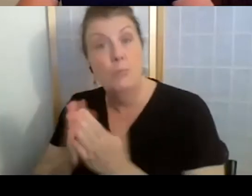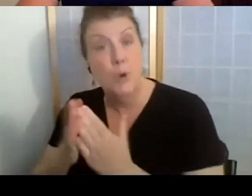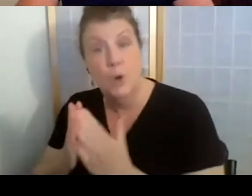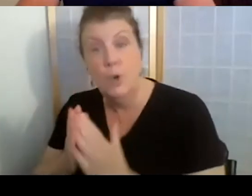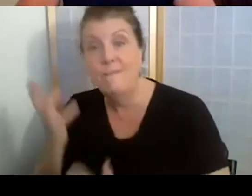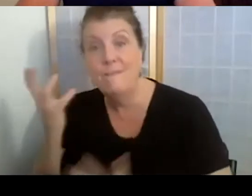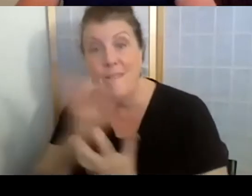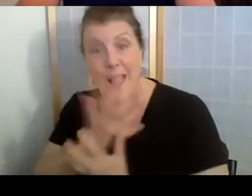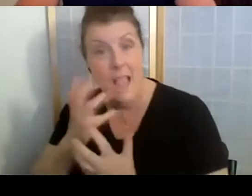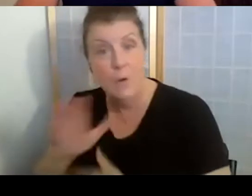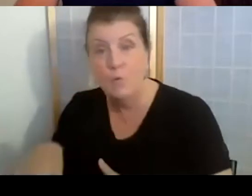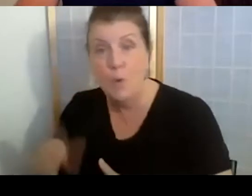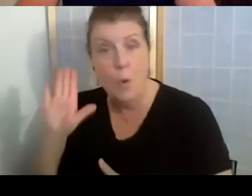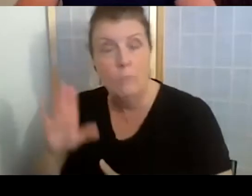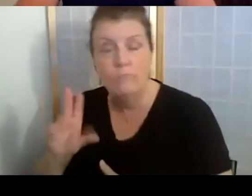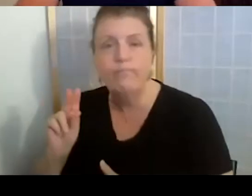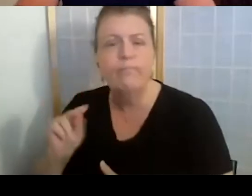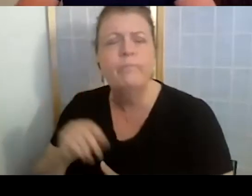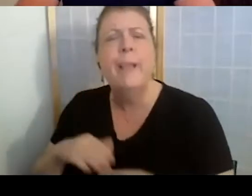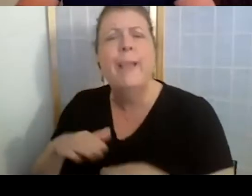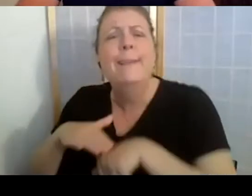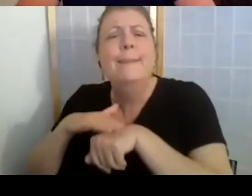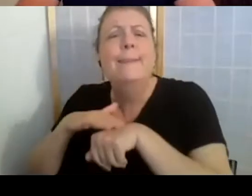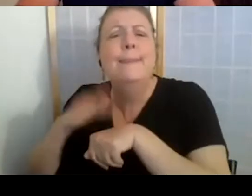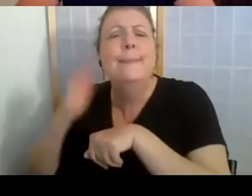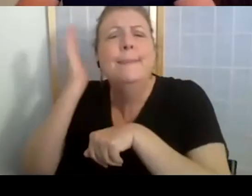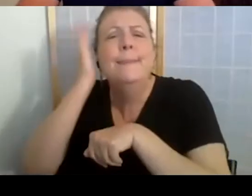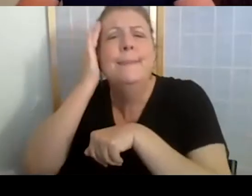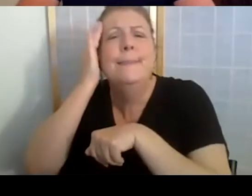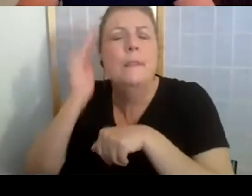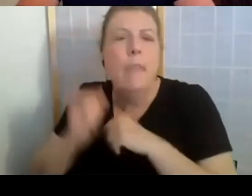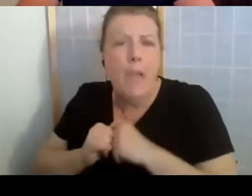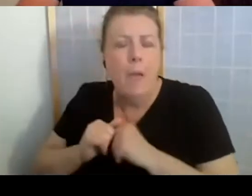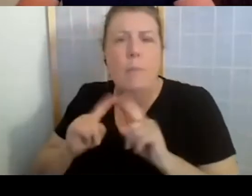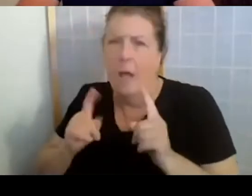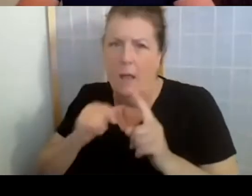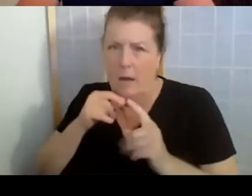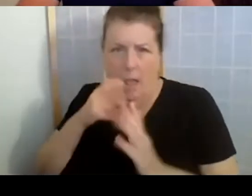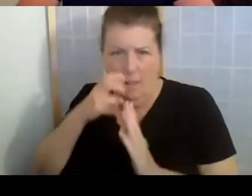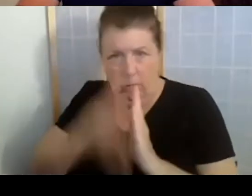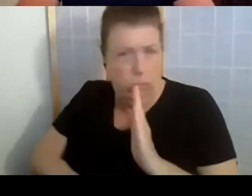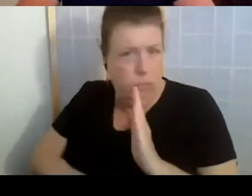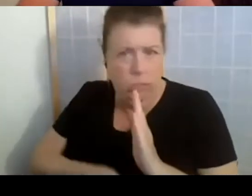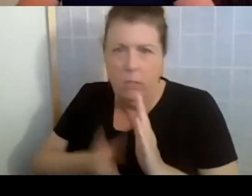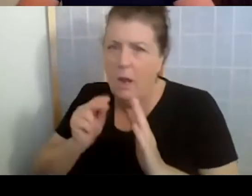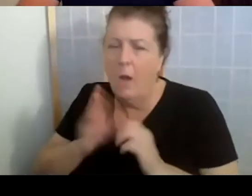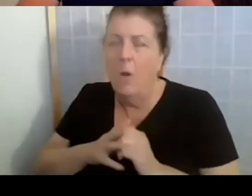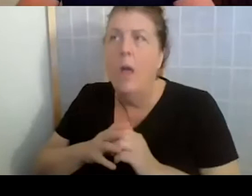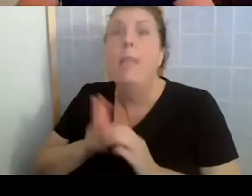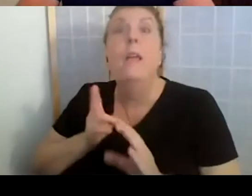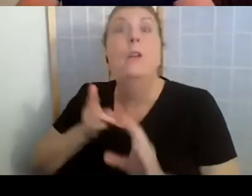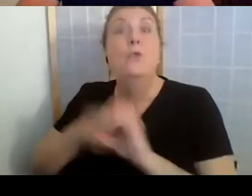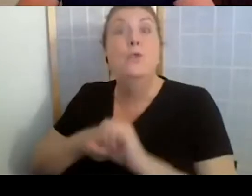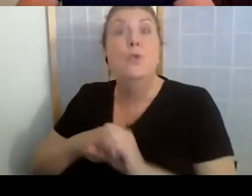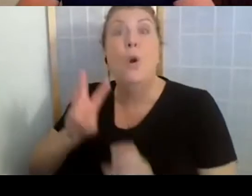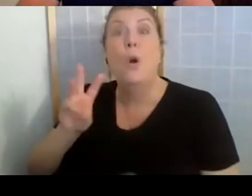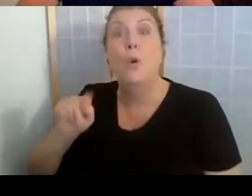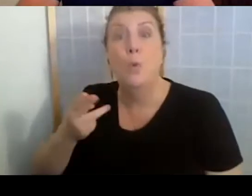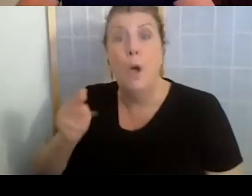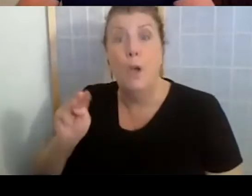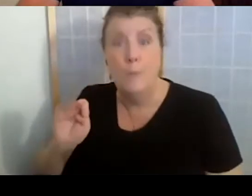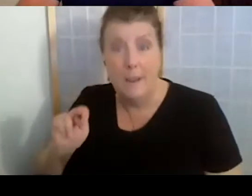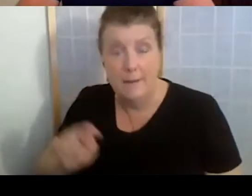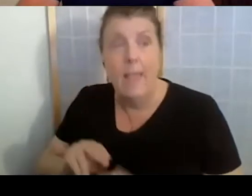that I started reading about it after I joined Watchmen and you know, the stuff that I thought about before, the stuff that I knew about comic books before felt